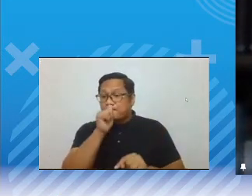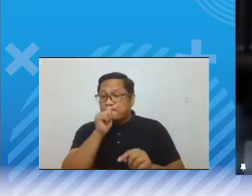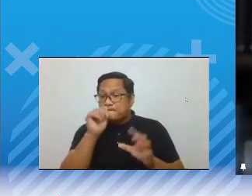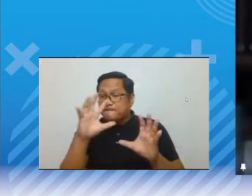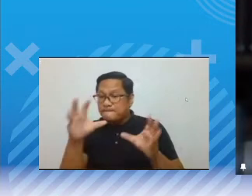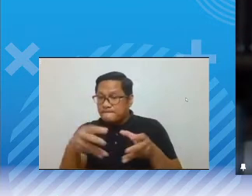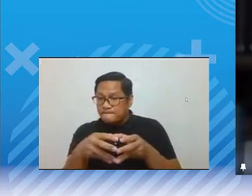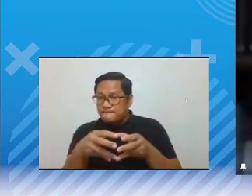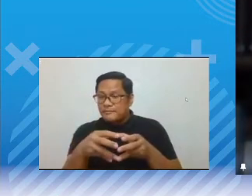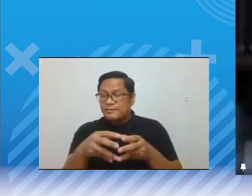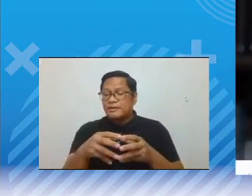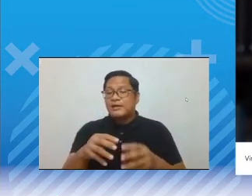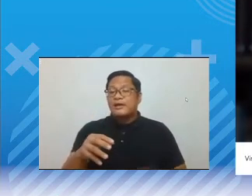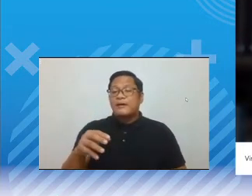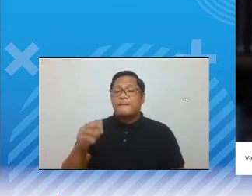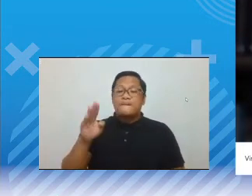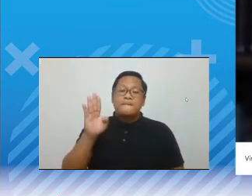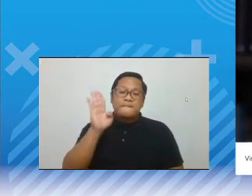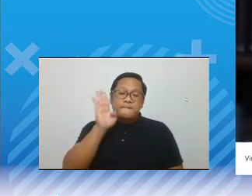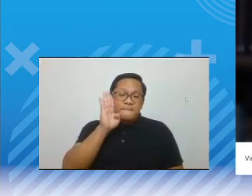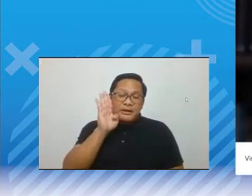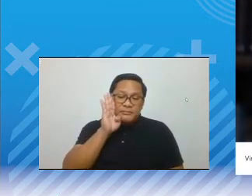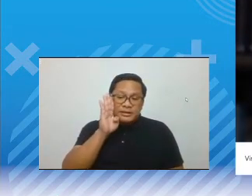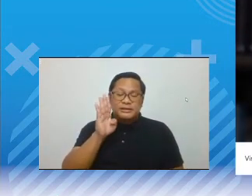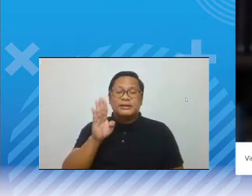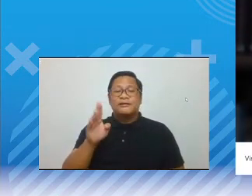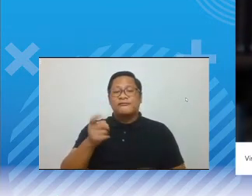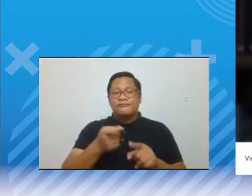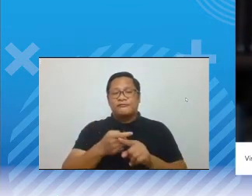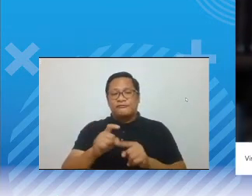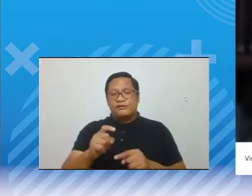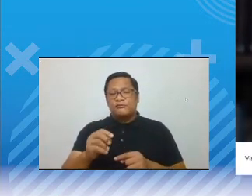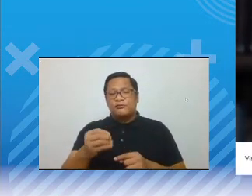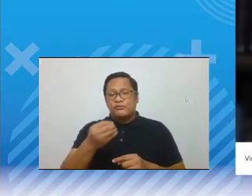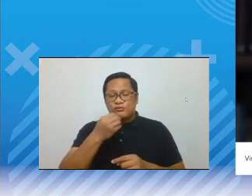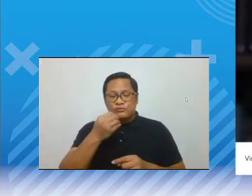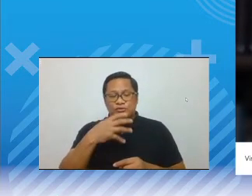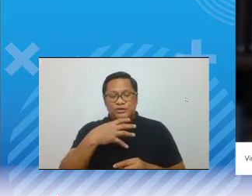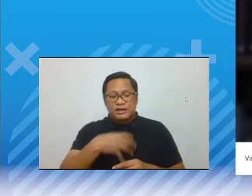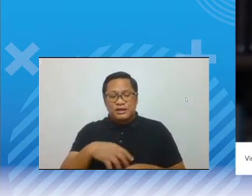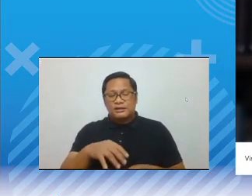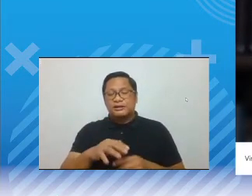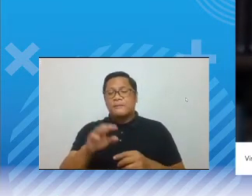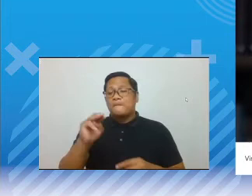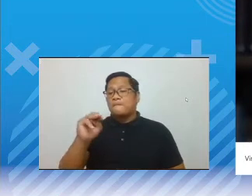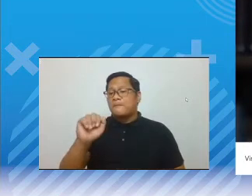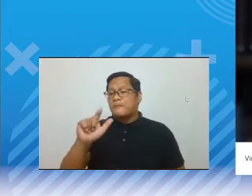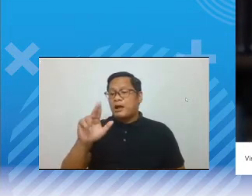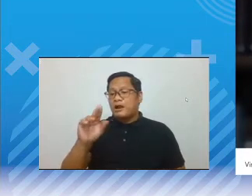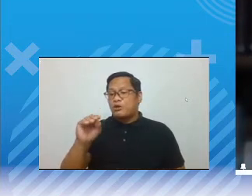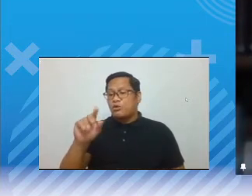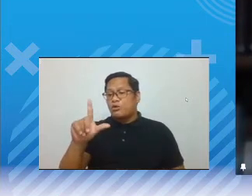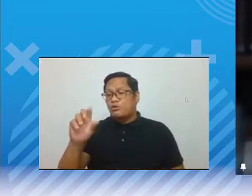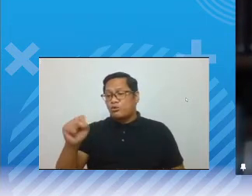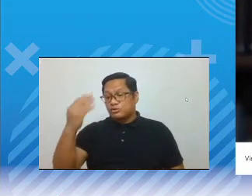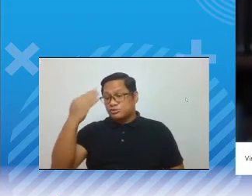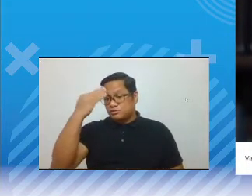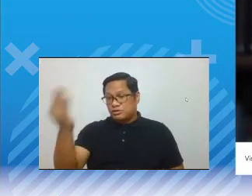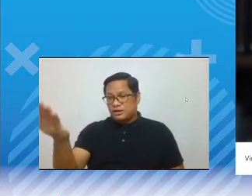ay si Miss Beverly A. Batawang mula sa Food for Hungry Minds School, Malolos Campus, Malolos City,